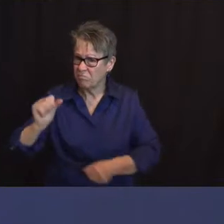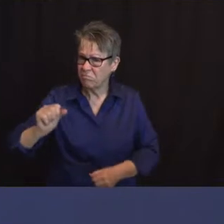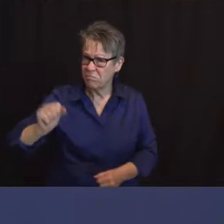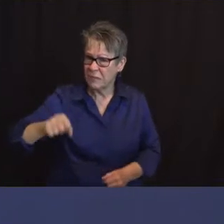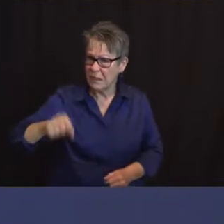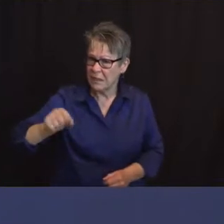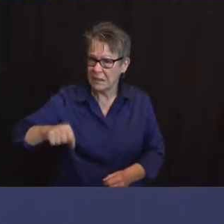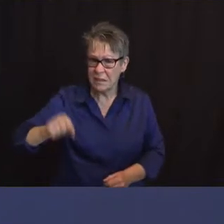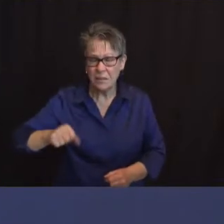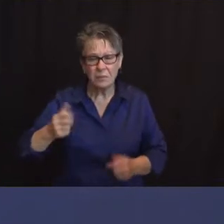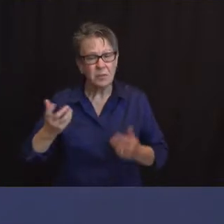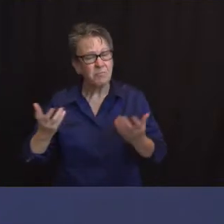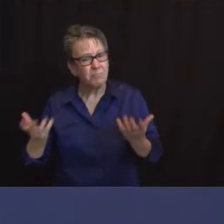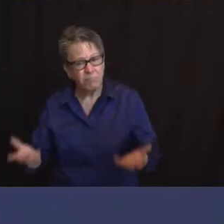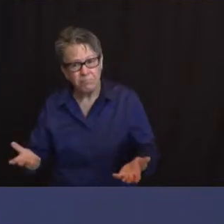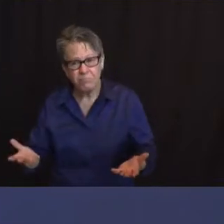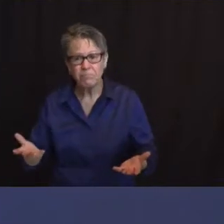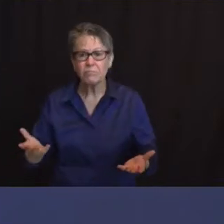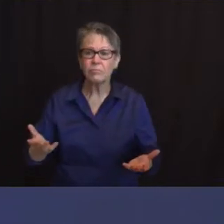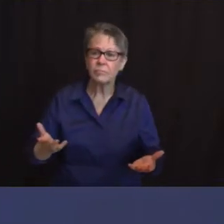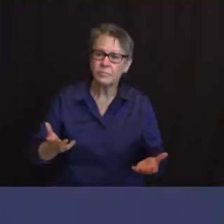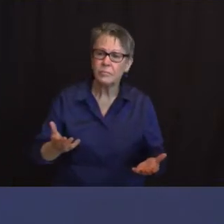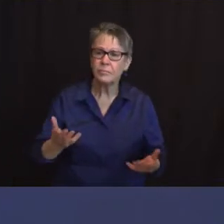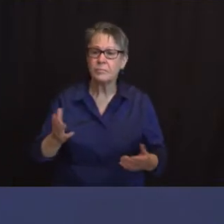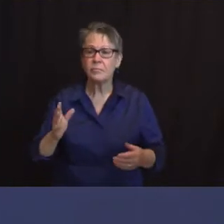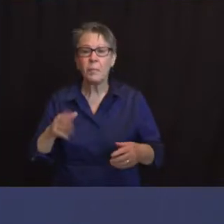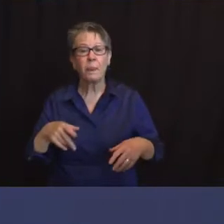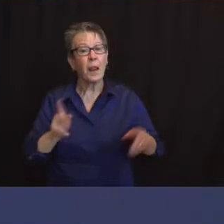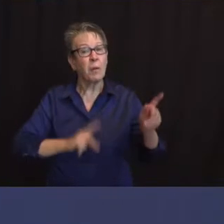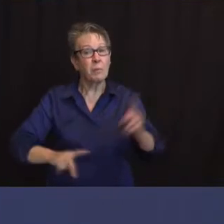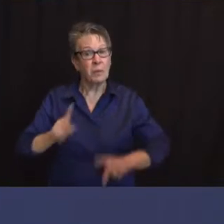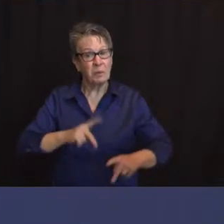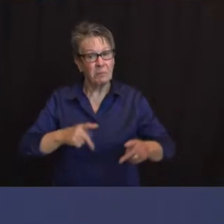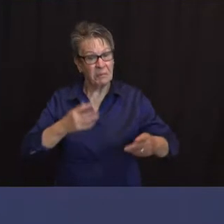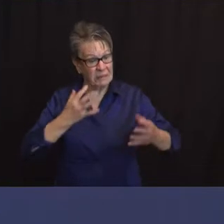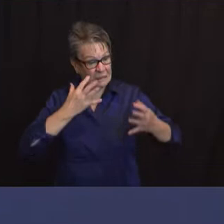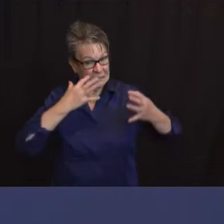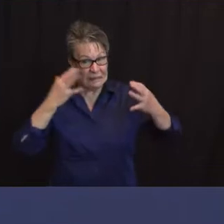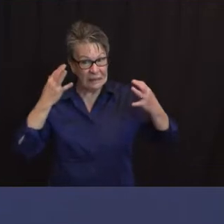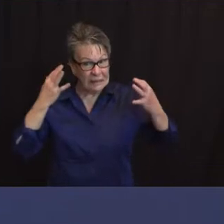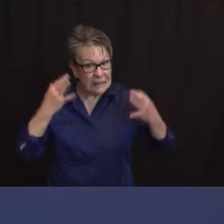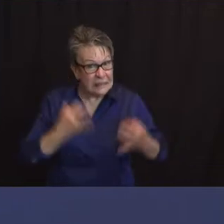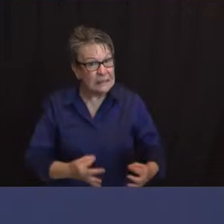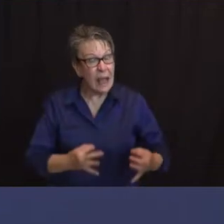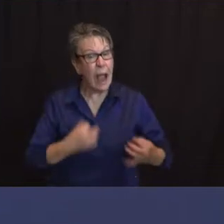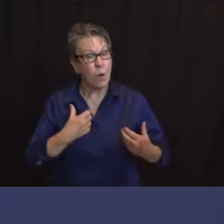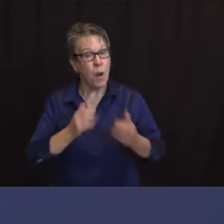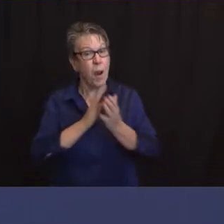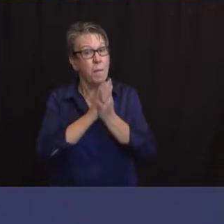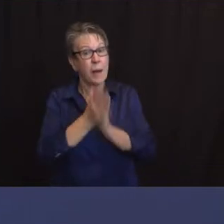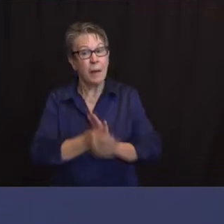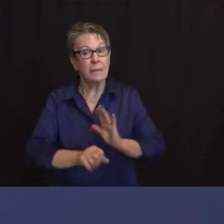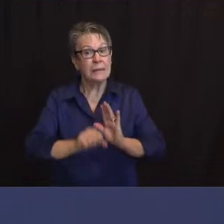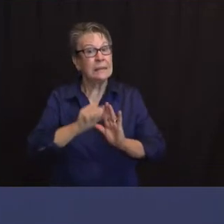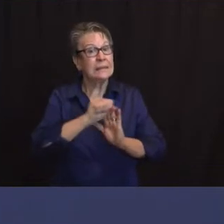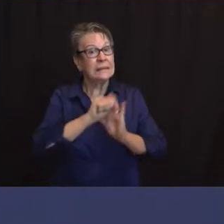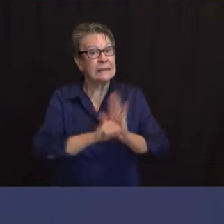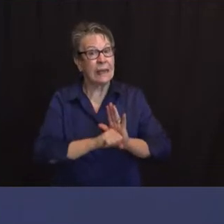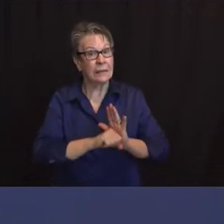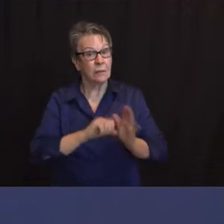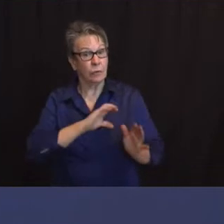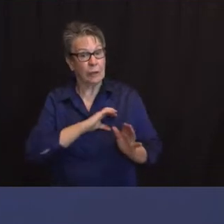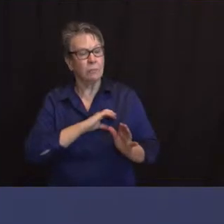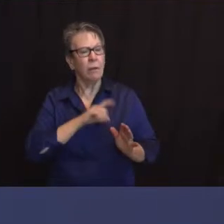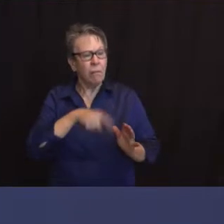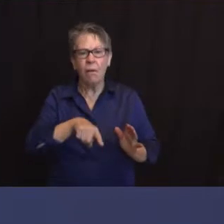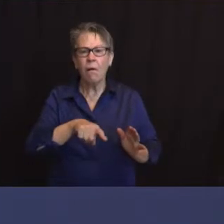is once folks have made the decision and they cross that bridge and they've become a trooper, they're incredibly happy with the career they've chosen.